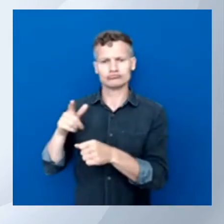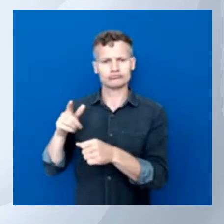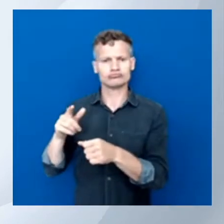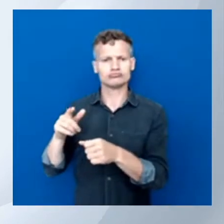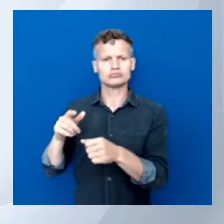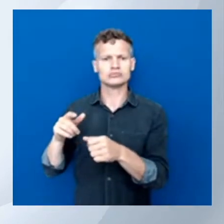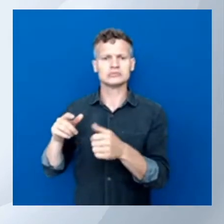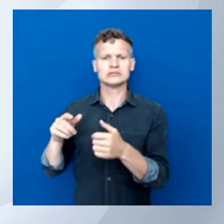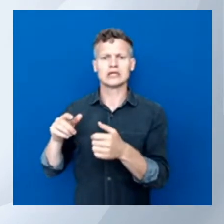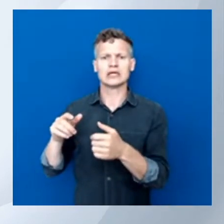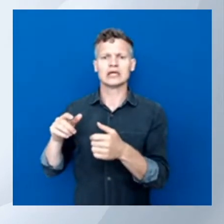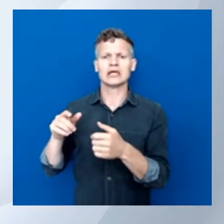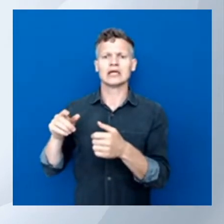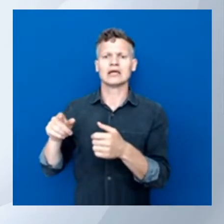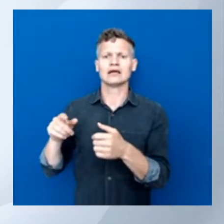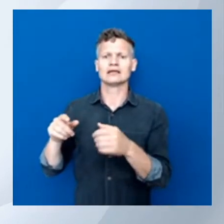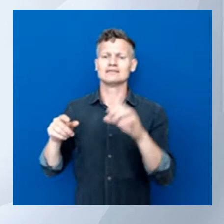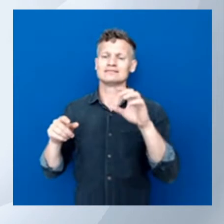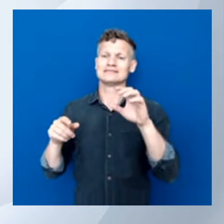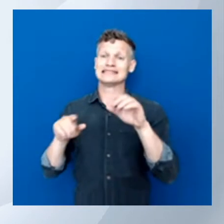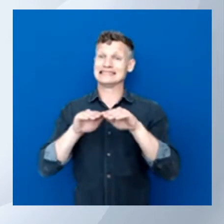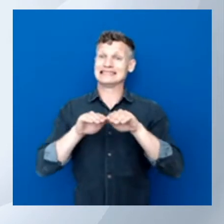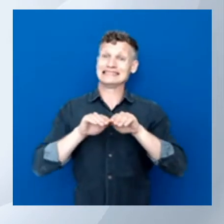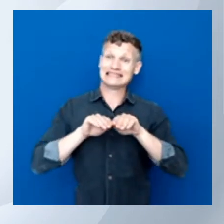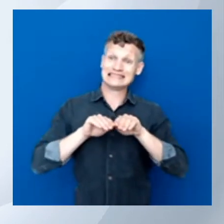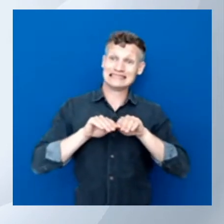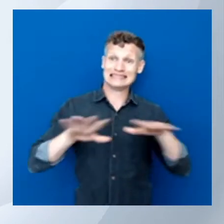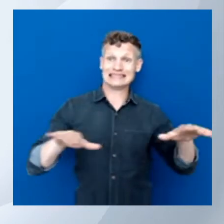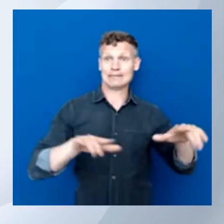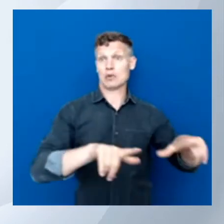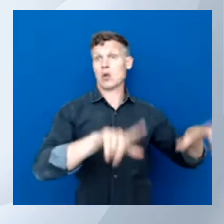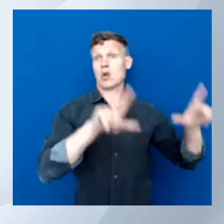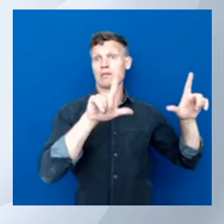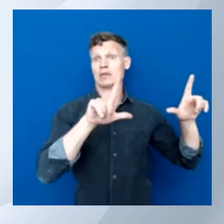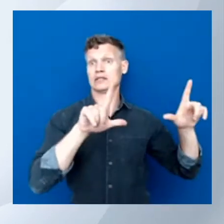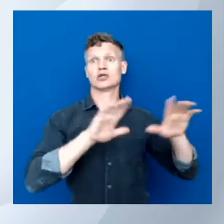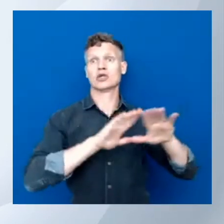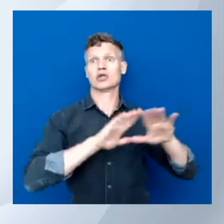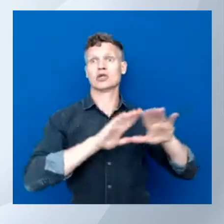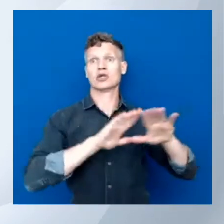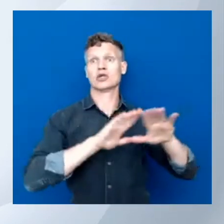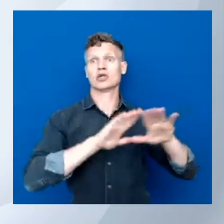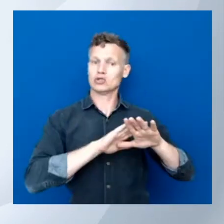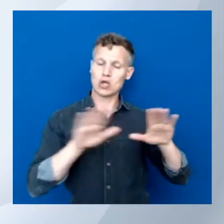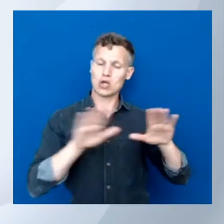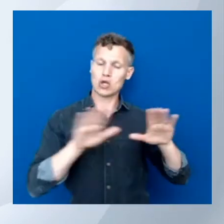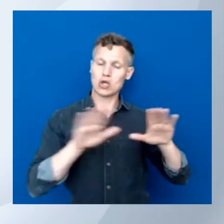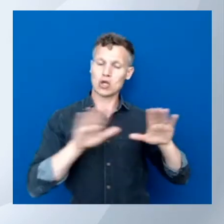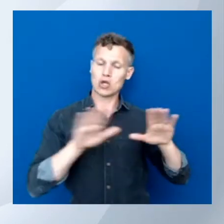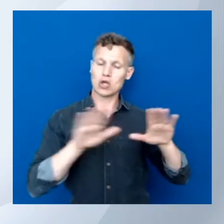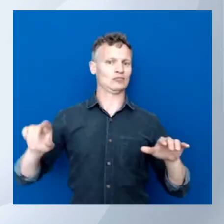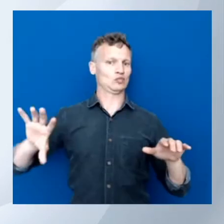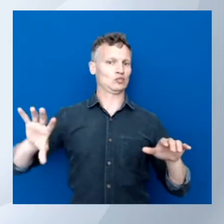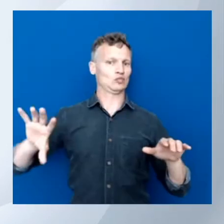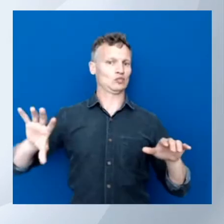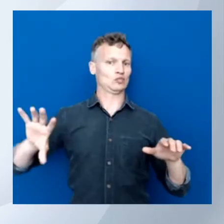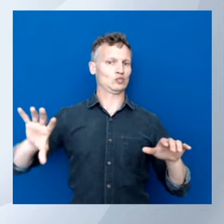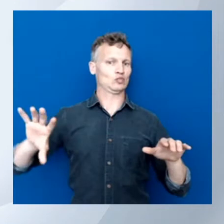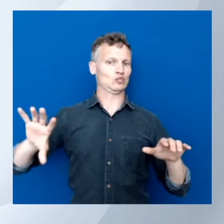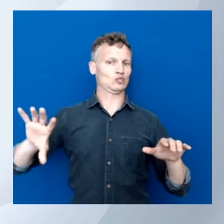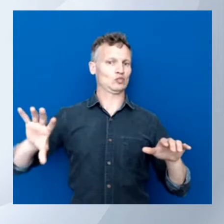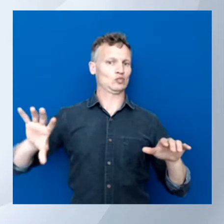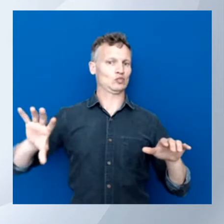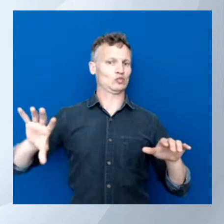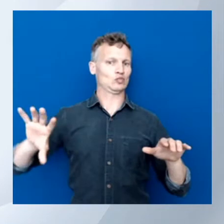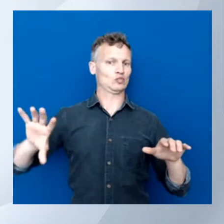production. But how do you handle that data? If you were to just right now have region 2 fail and